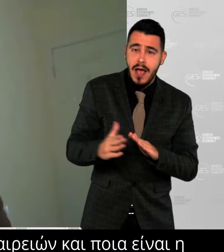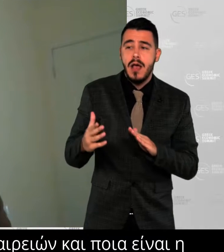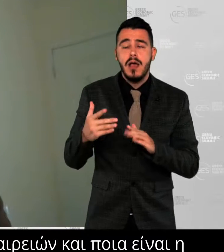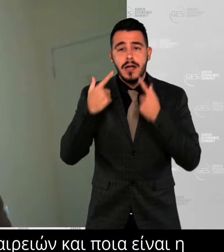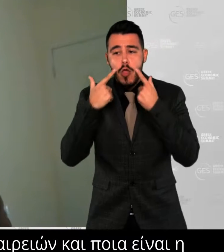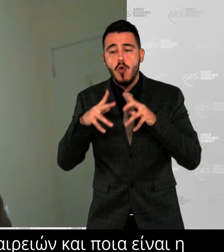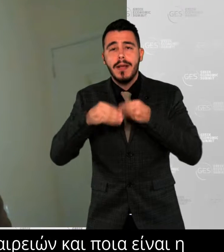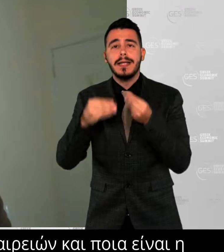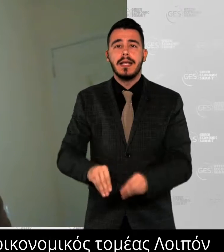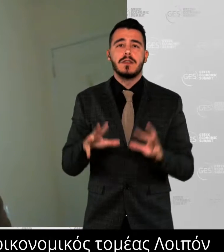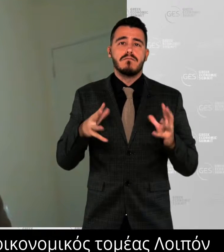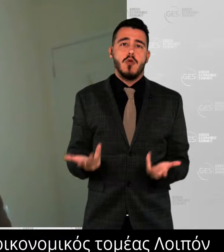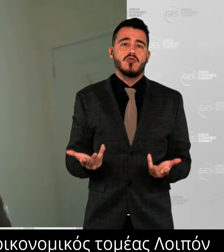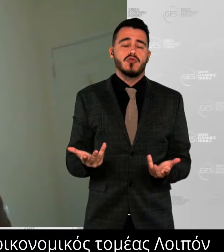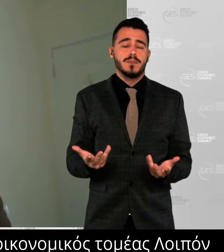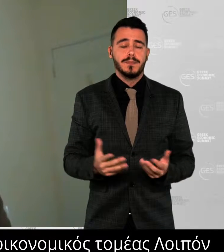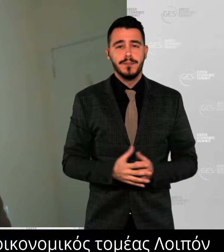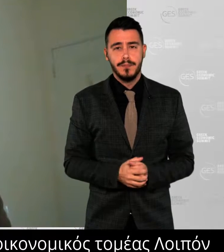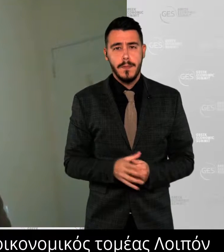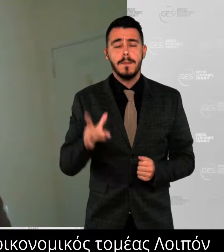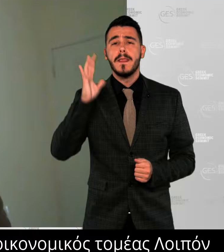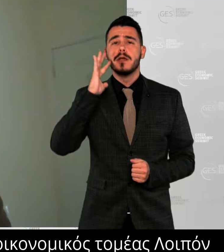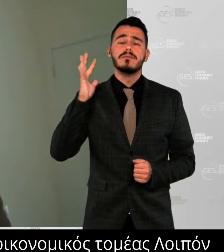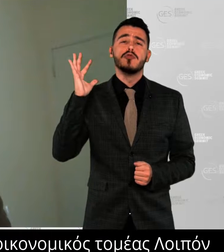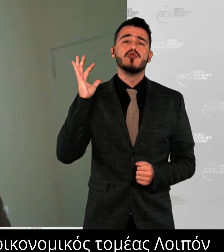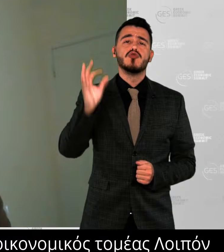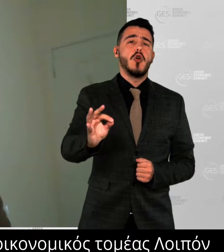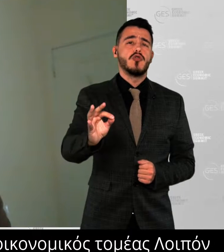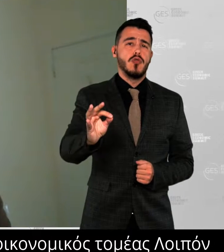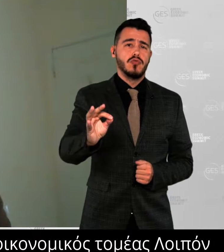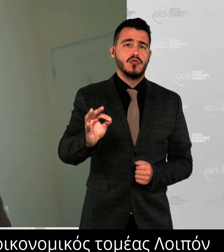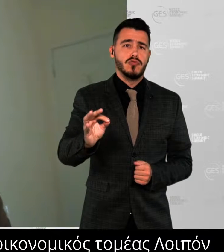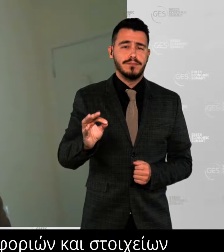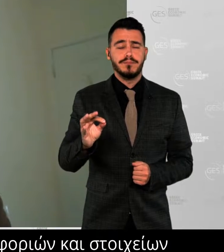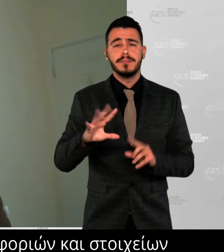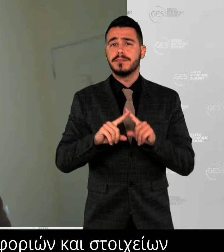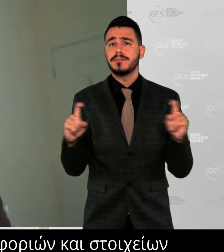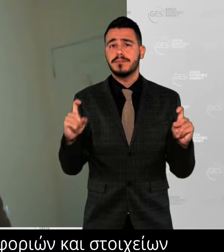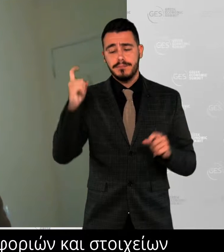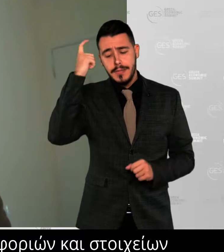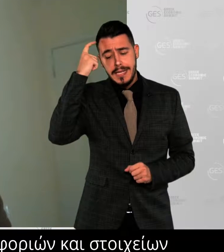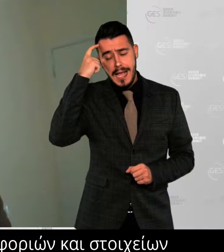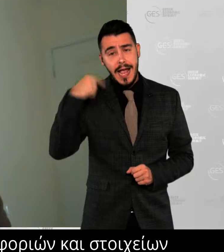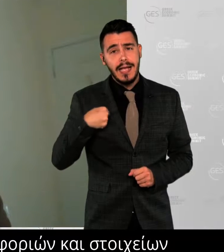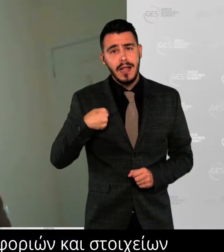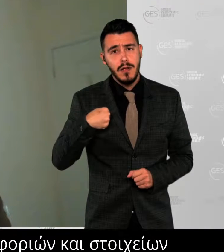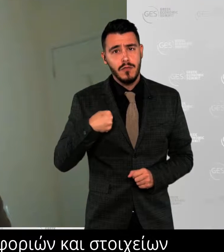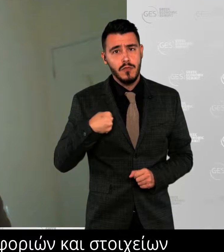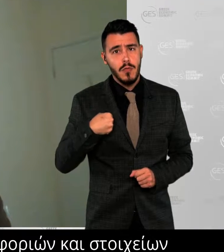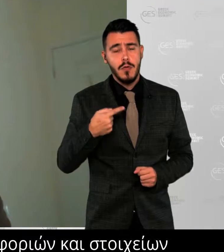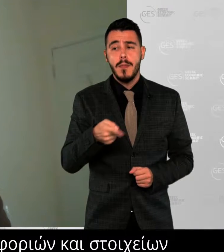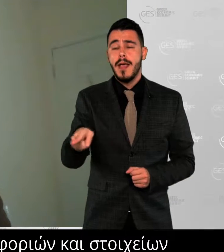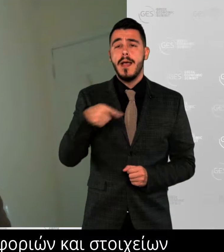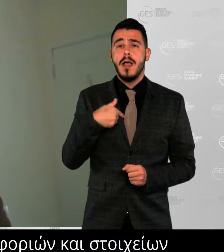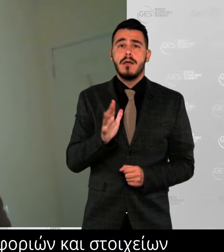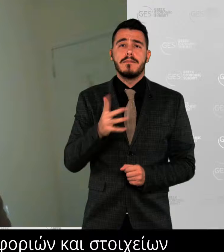flow. The purpose of that data and that information is for us to understand how clients are thinking, and particularly as a